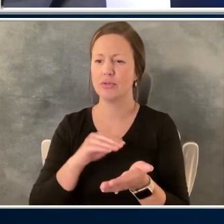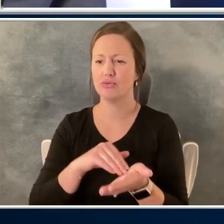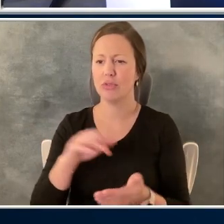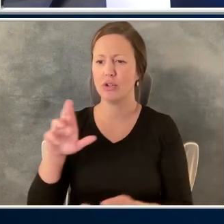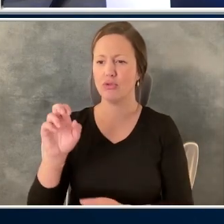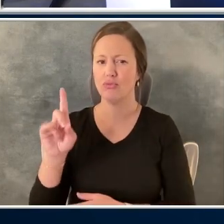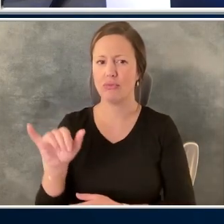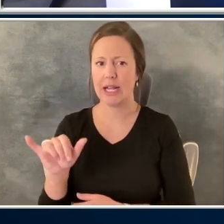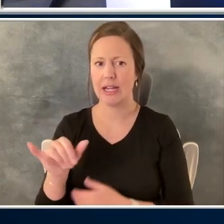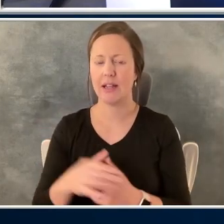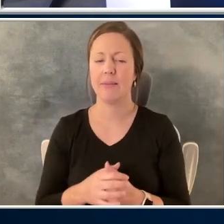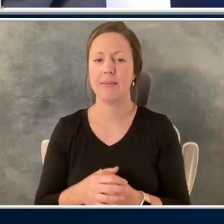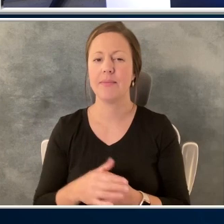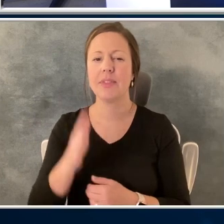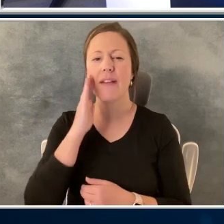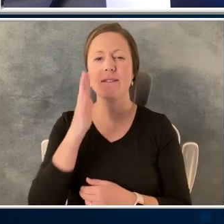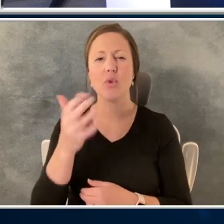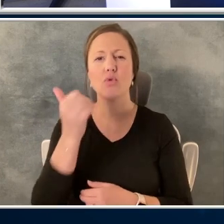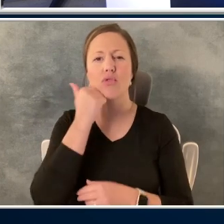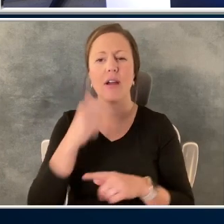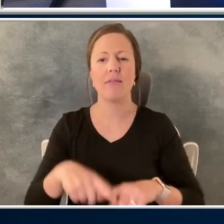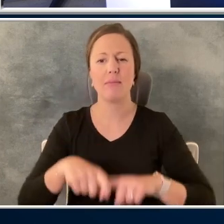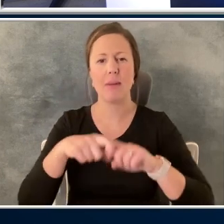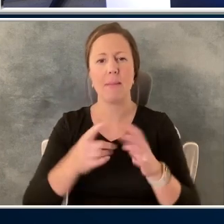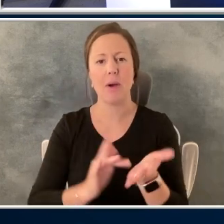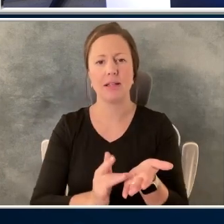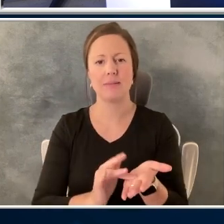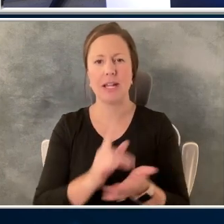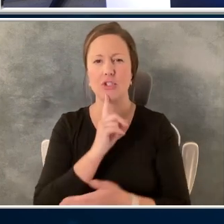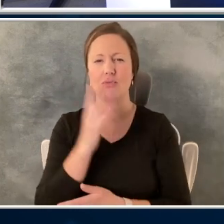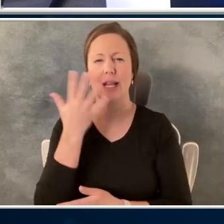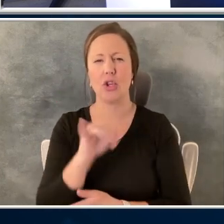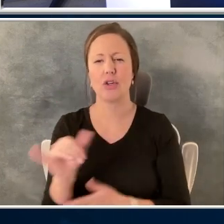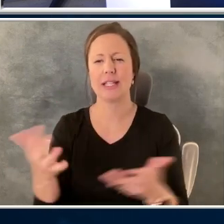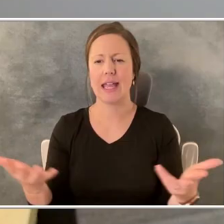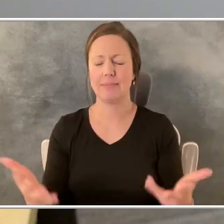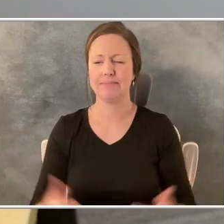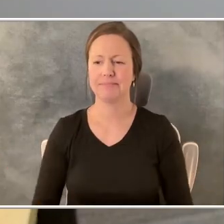think the future of menopausal medicine really looks like?